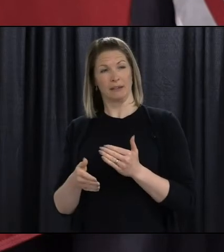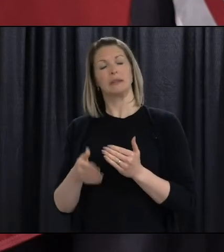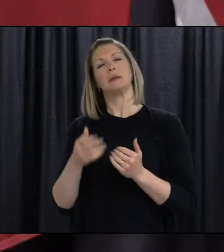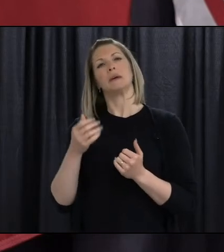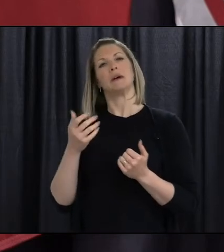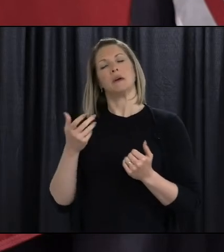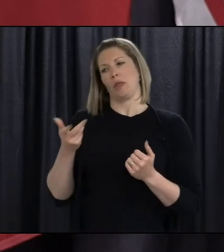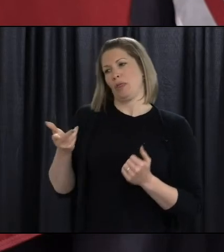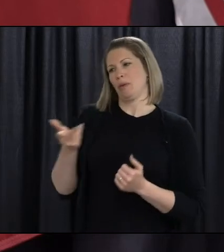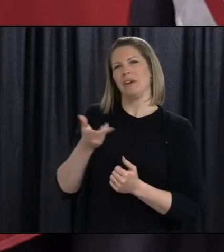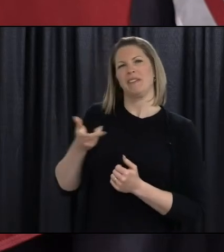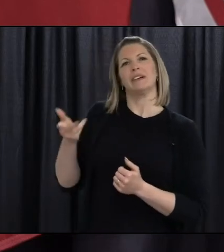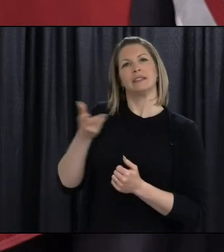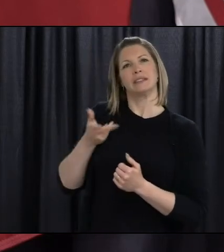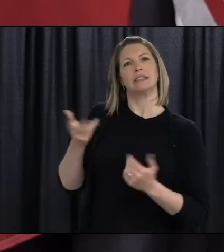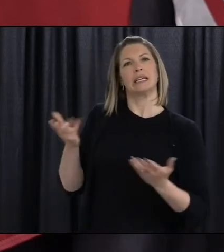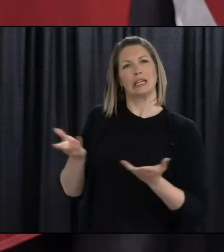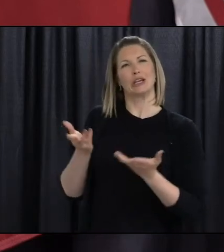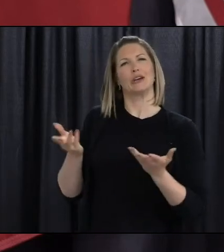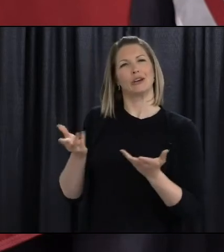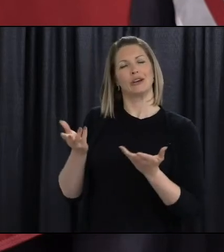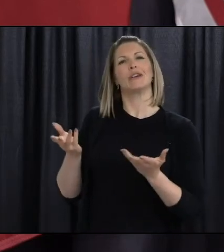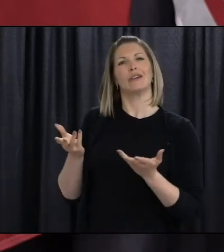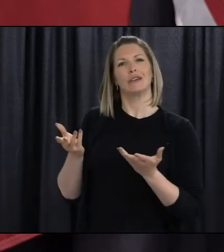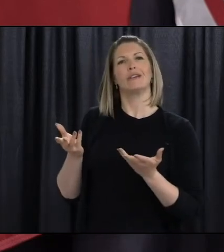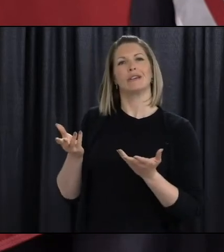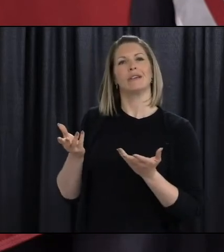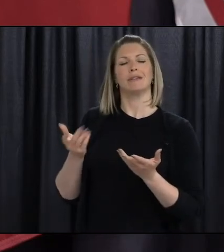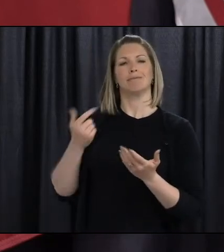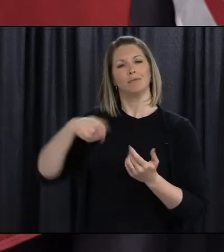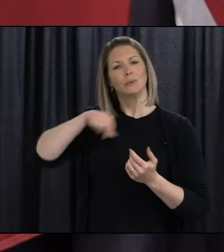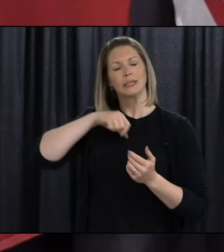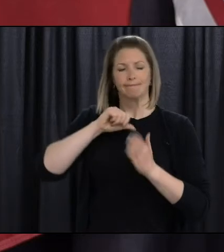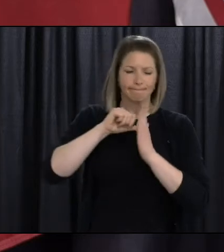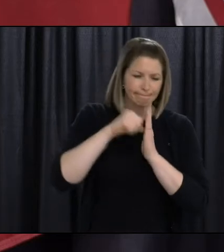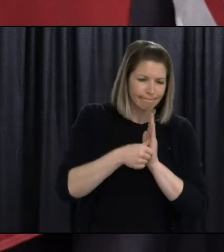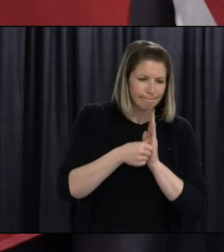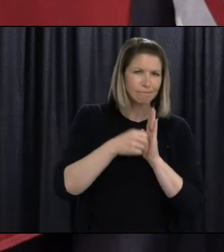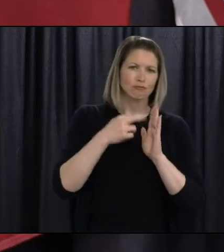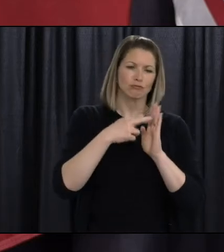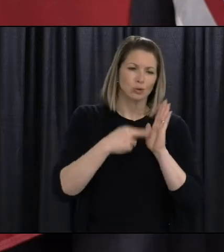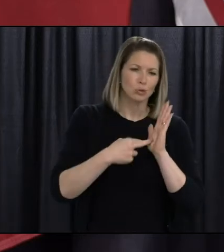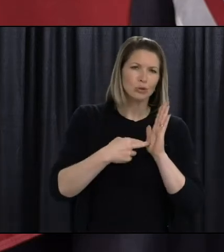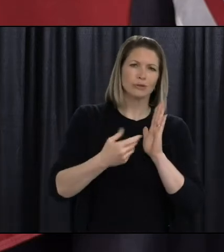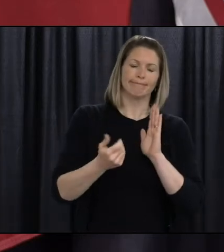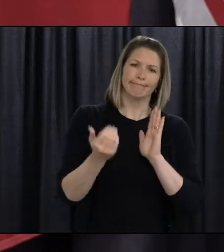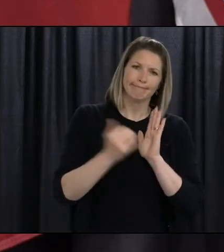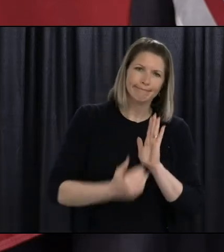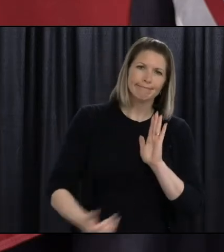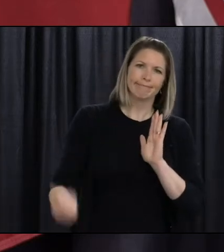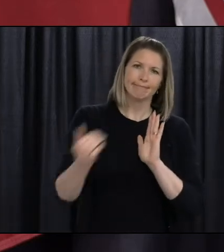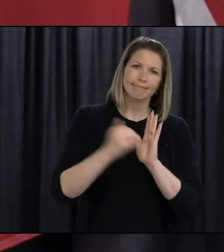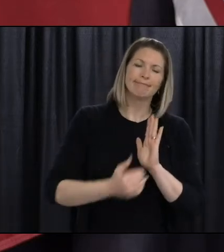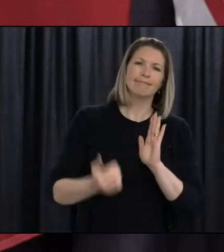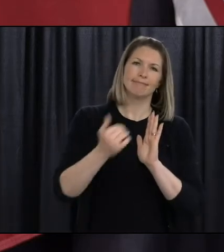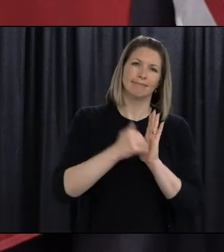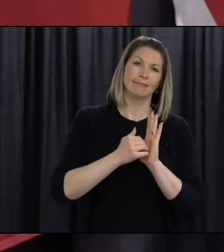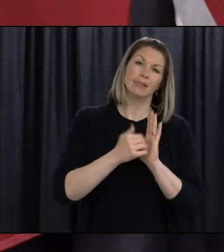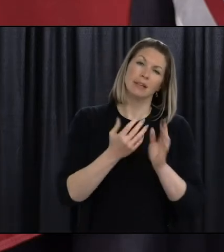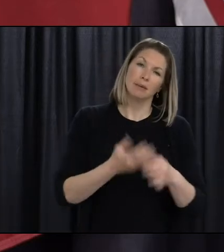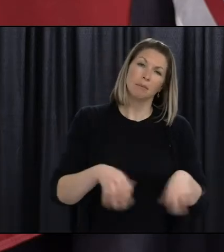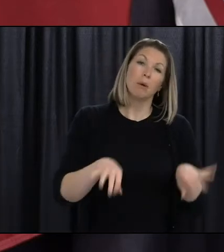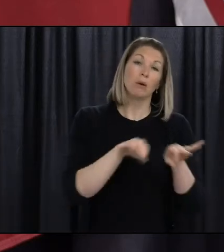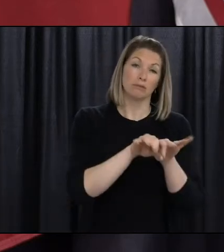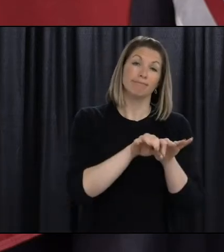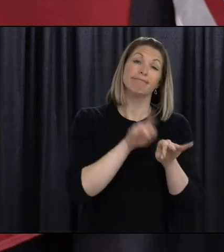participate at this table level, we've always stressed the message over and over again about following the public health